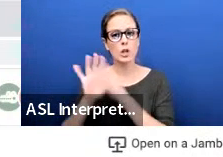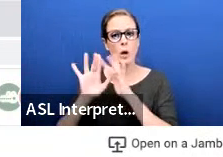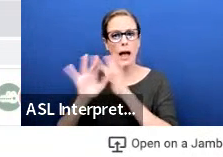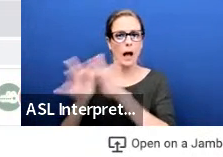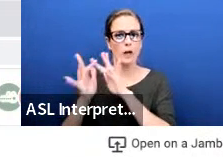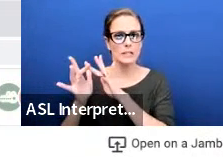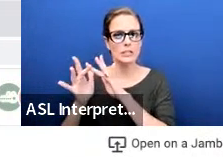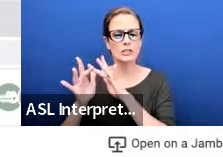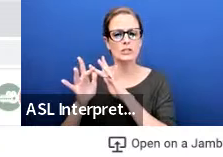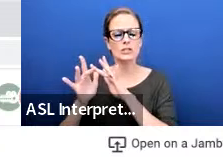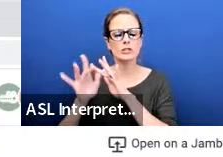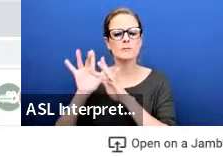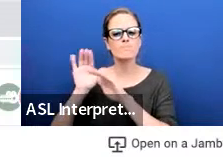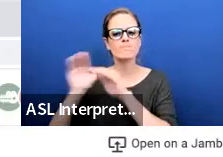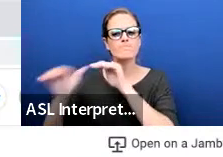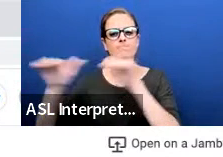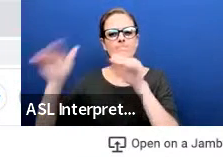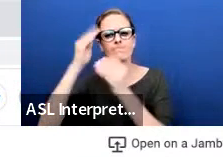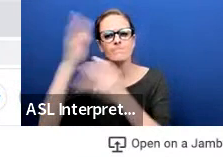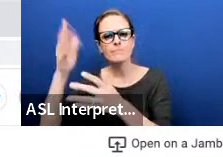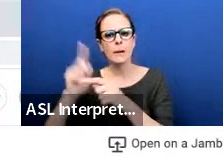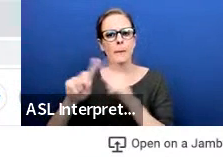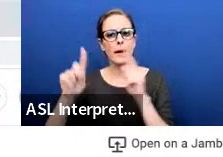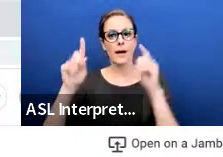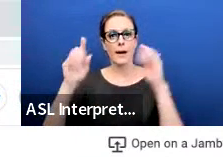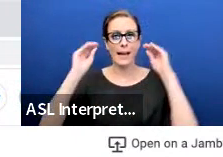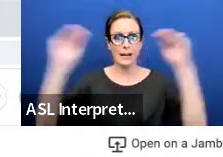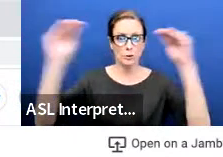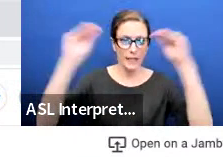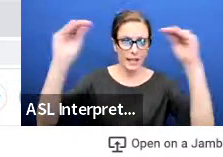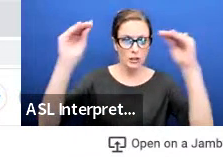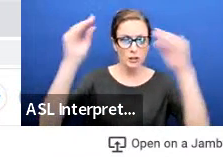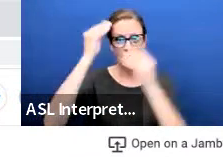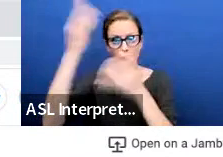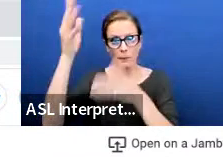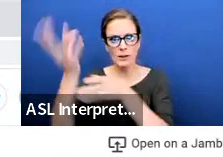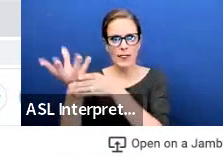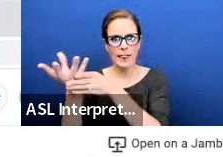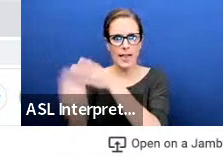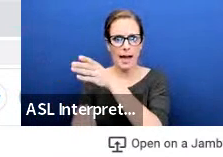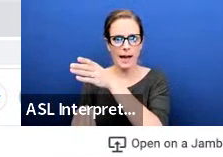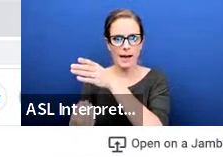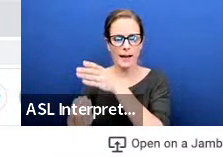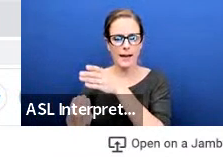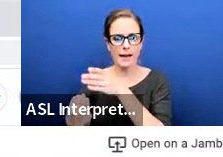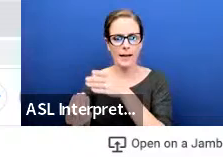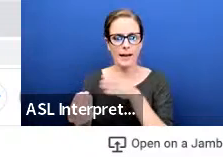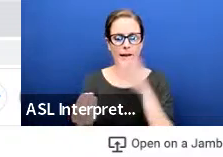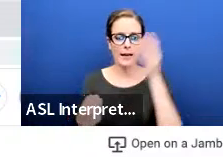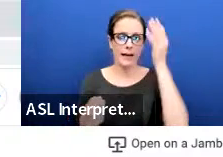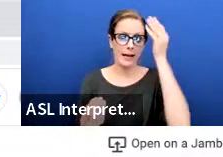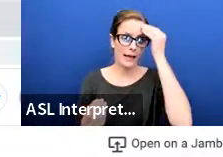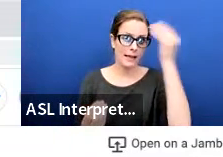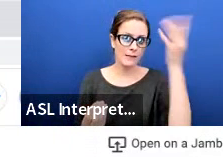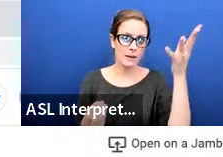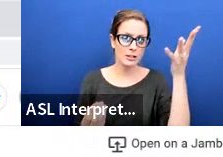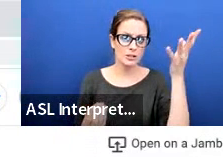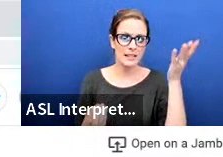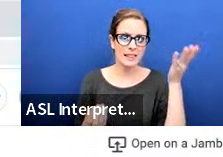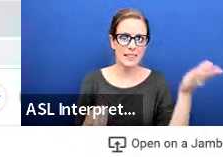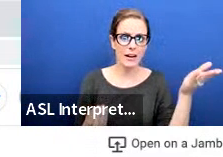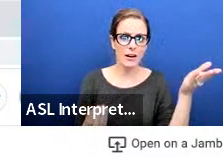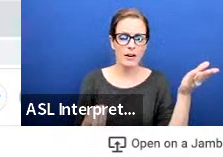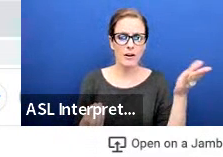of education and information that goes in it, not just because the information is there, but it's due to the language barrier